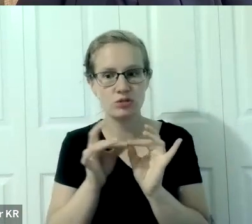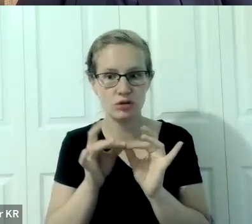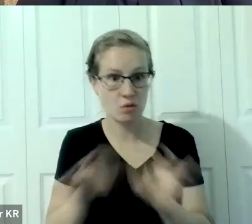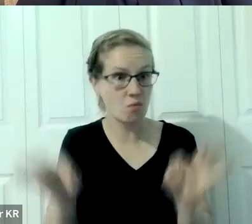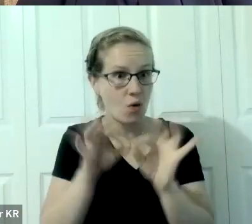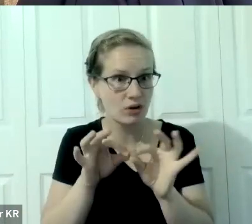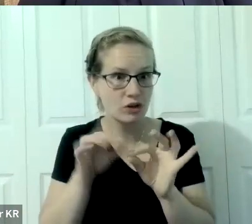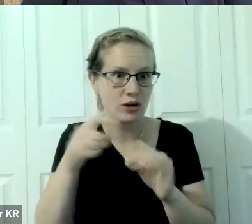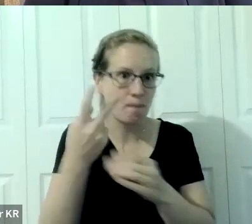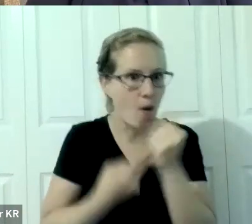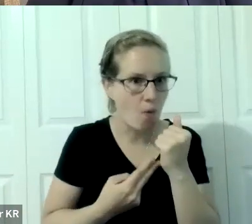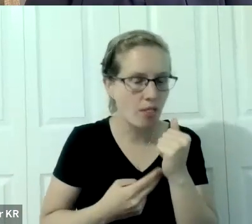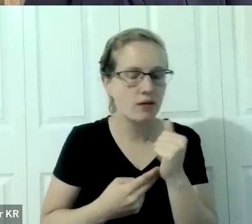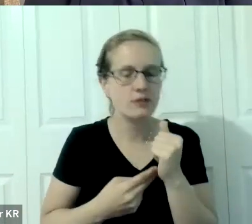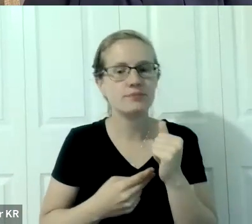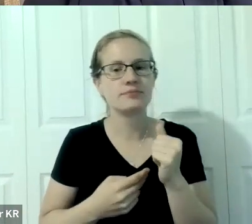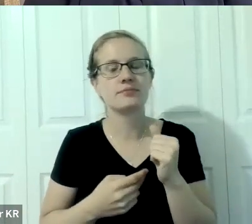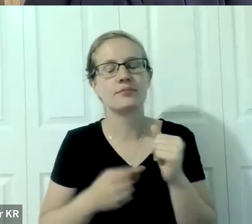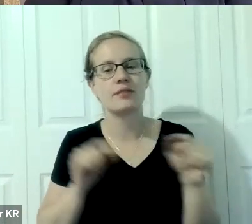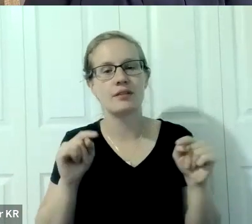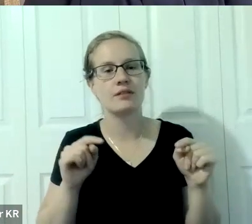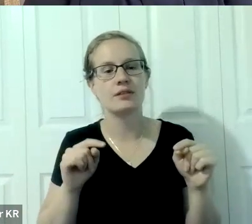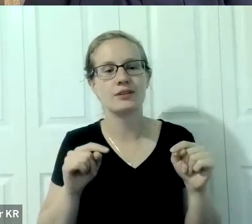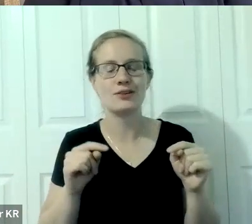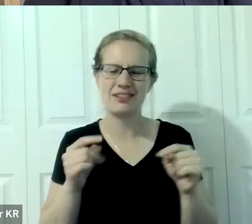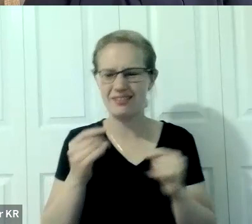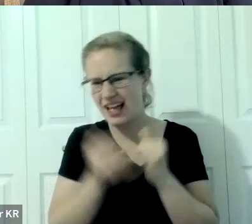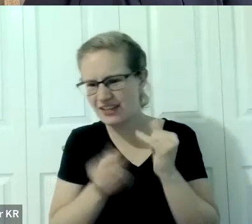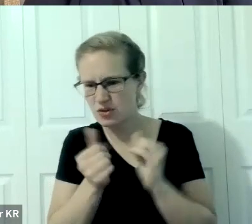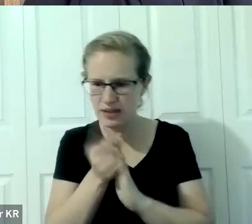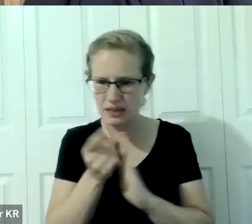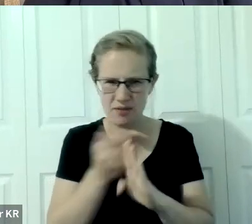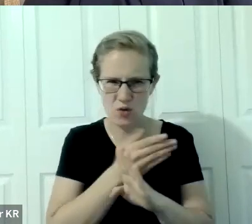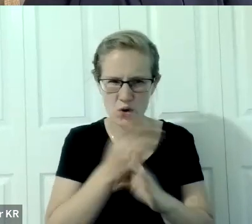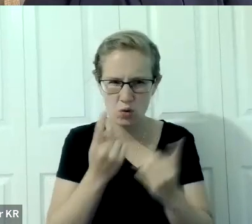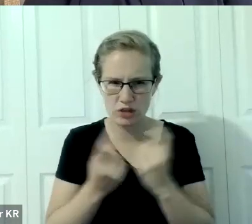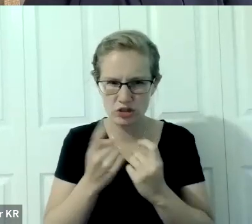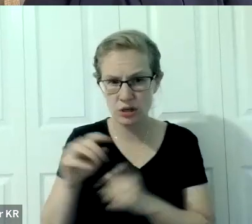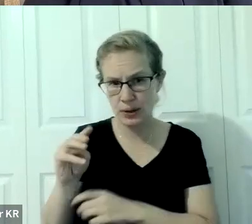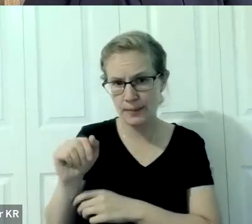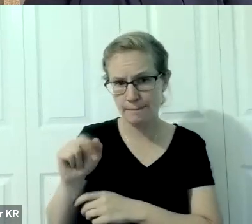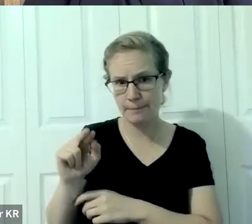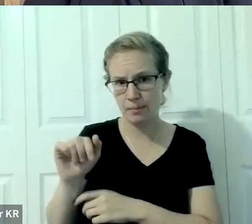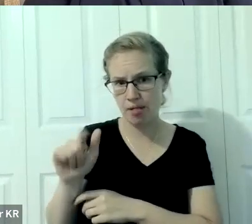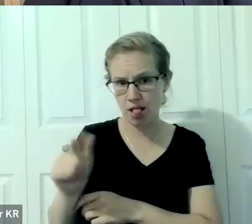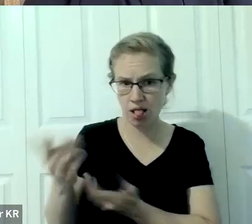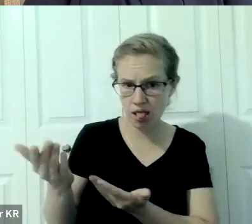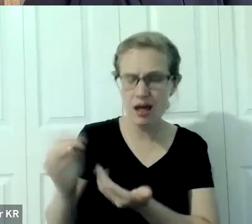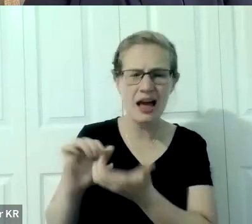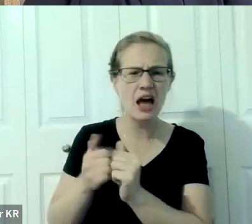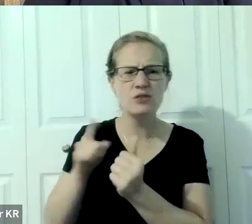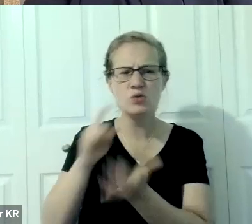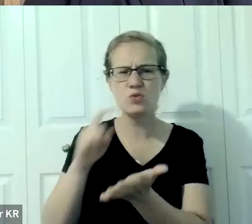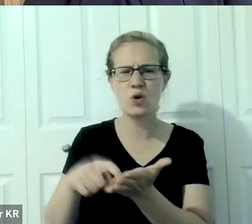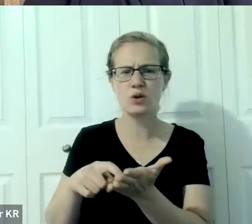You need both. So I don't know, in these few closing minutes here before we go to questions, Maribel, maybe how have you seen that